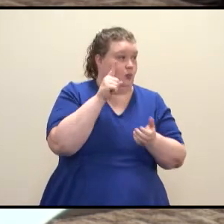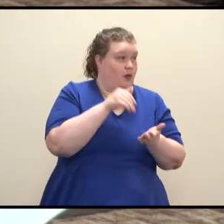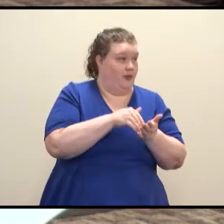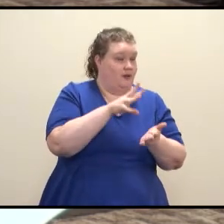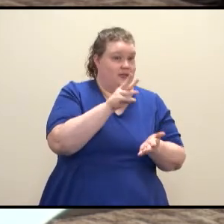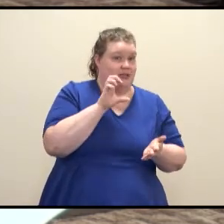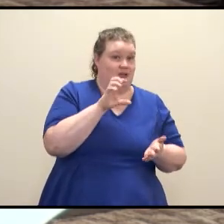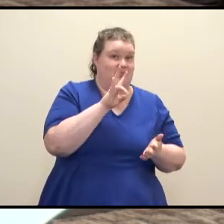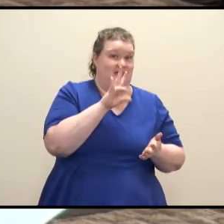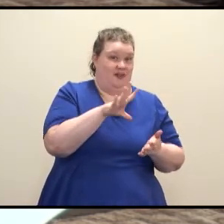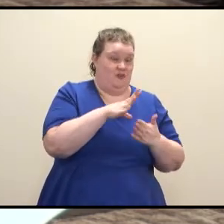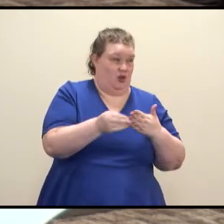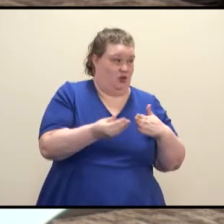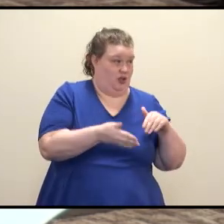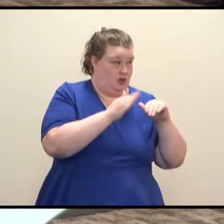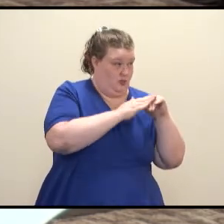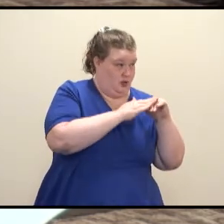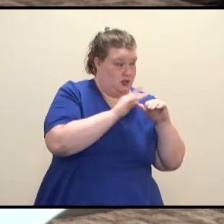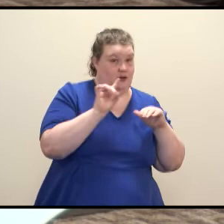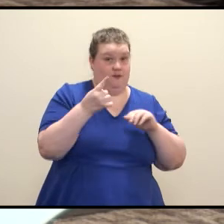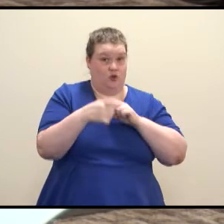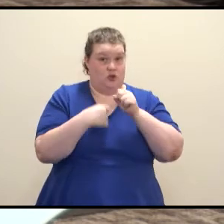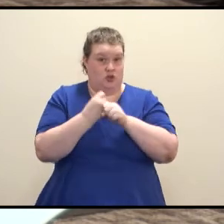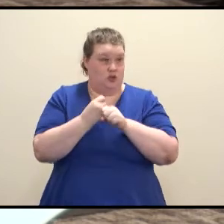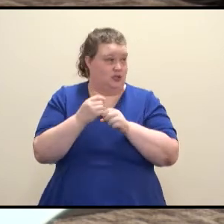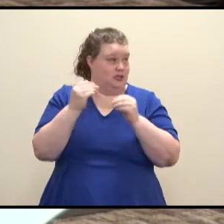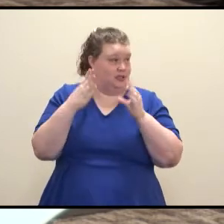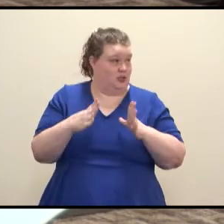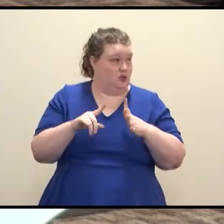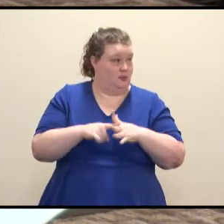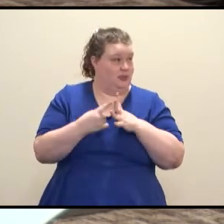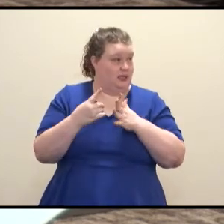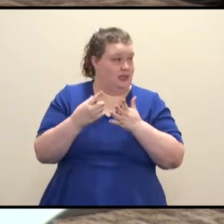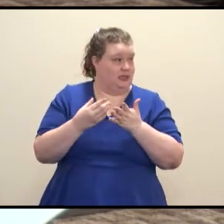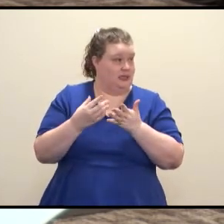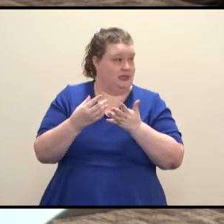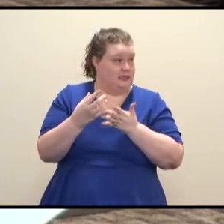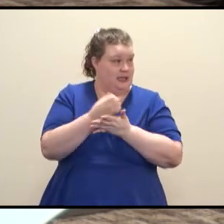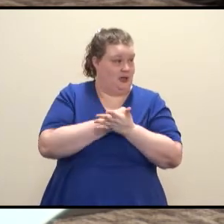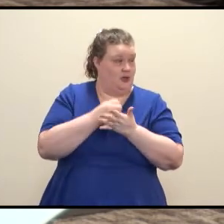$1,675 increase, and our first-year teachers will receive a beginning salary of